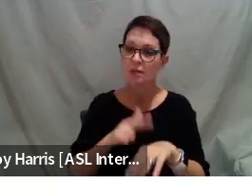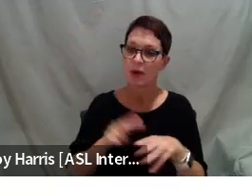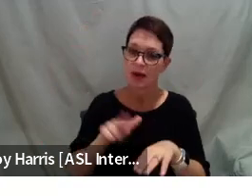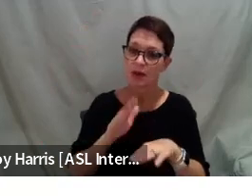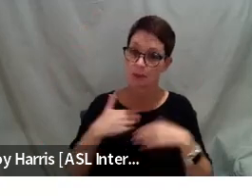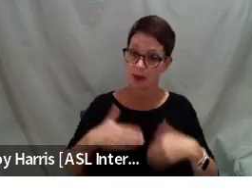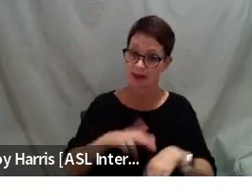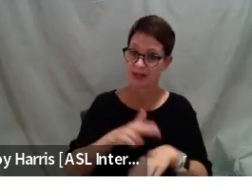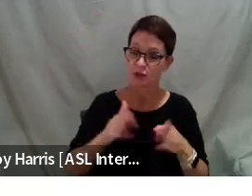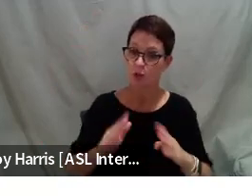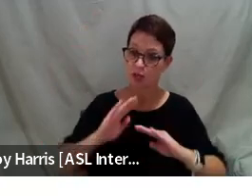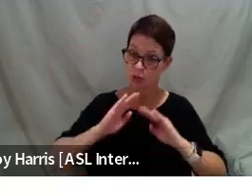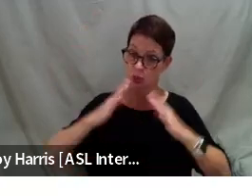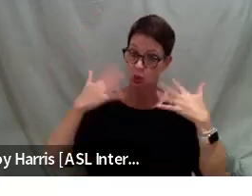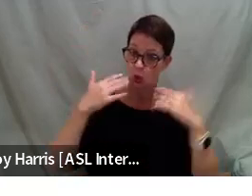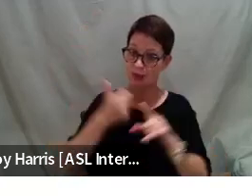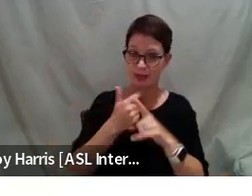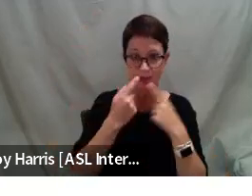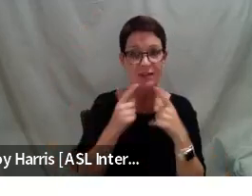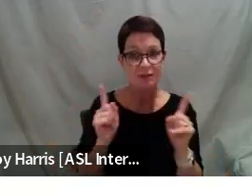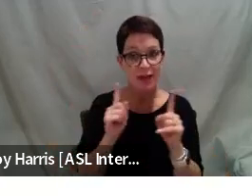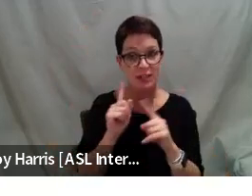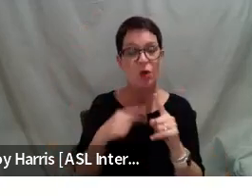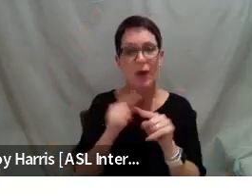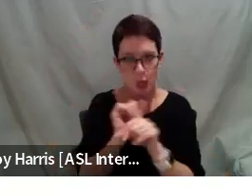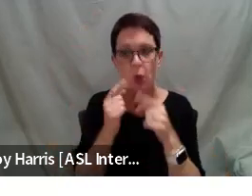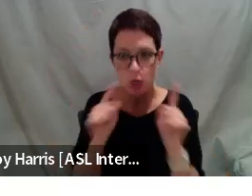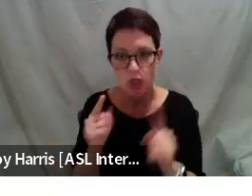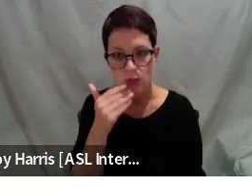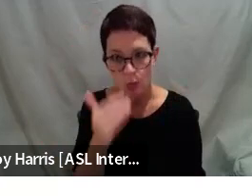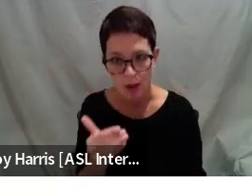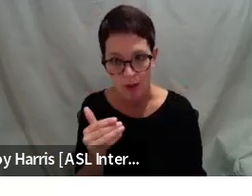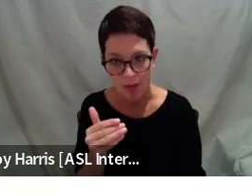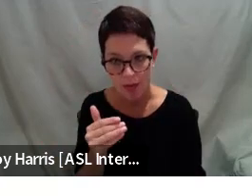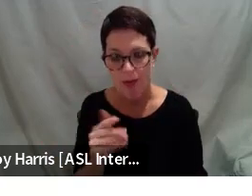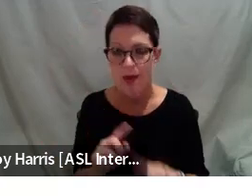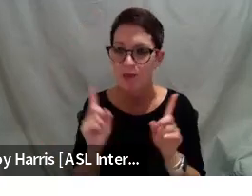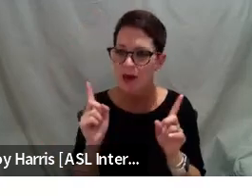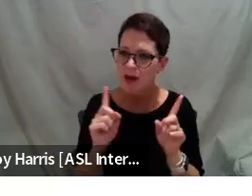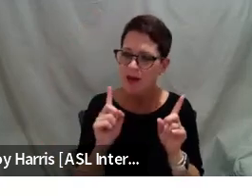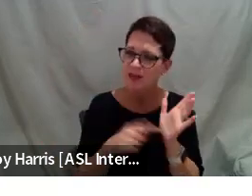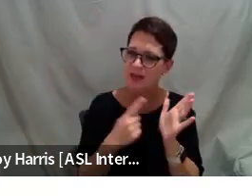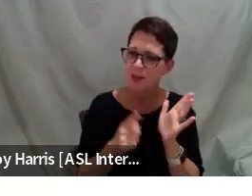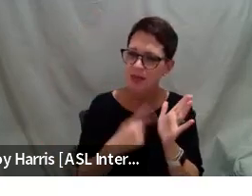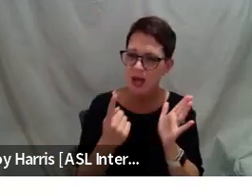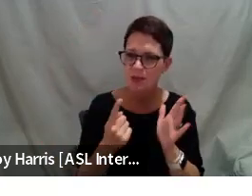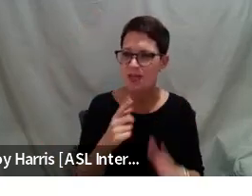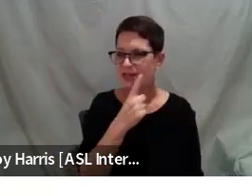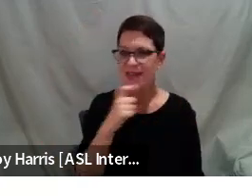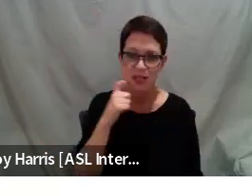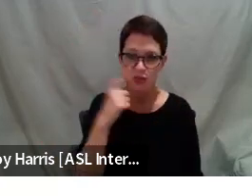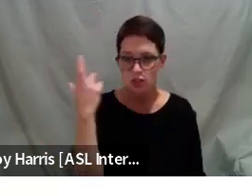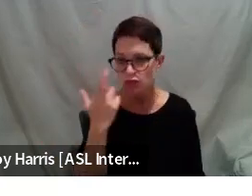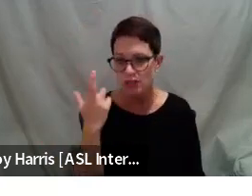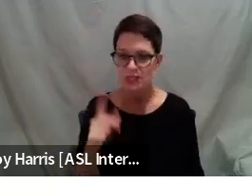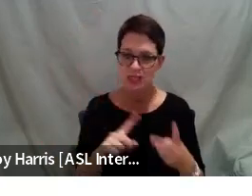cooling itself down is extremely effective when it works well. But for either dehydration